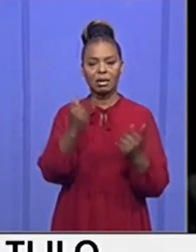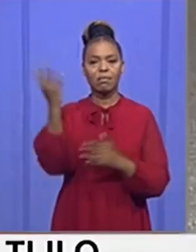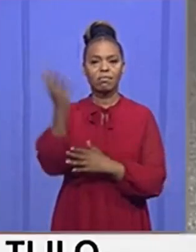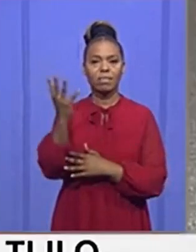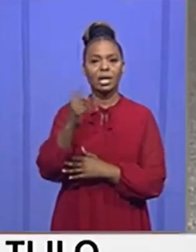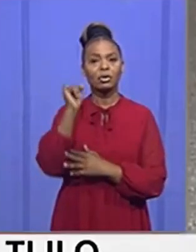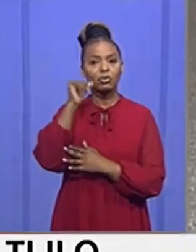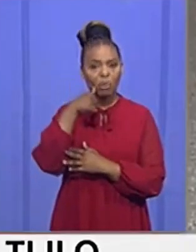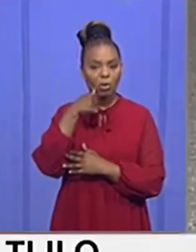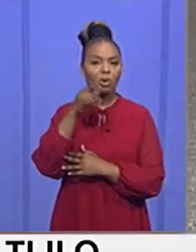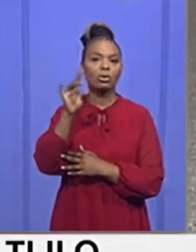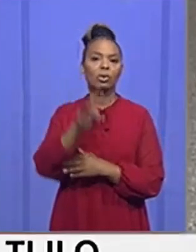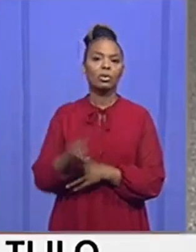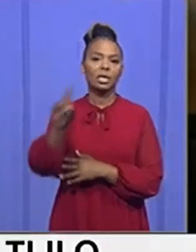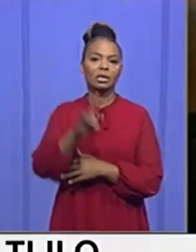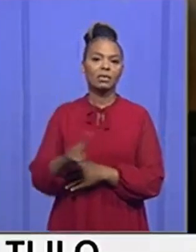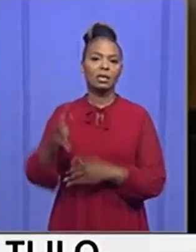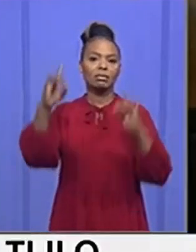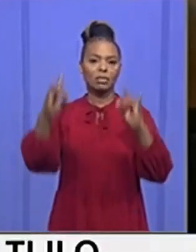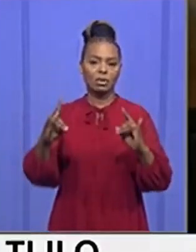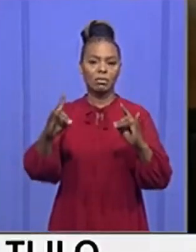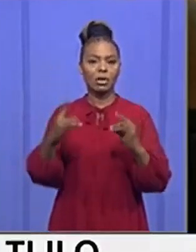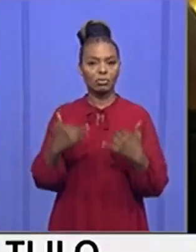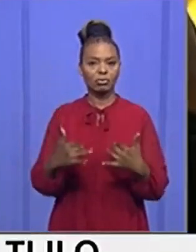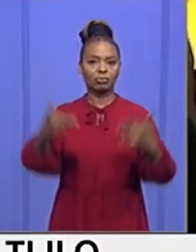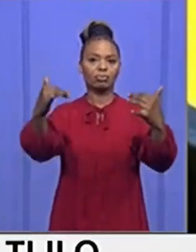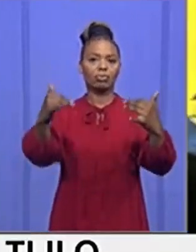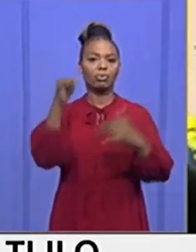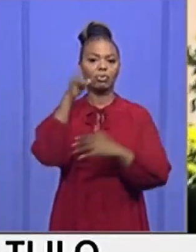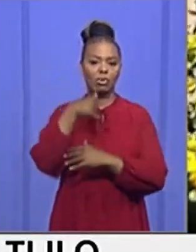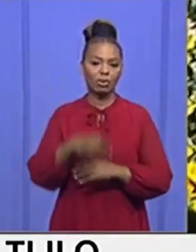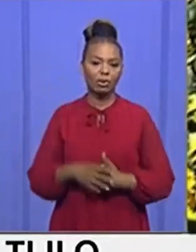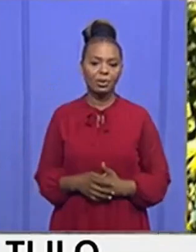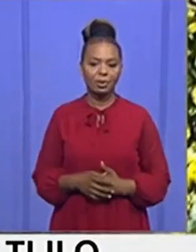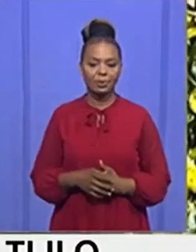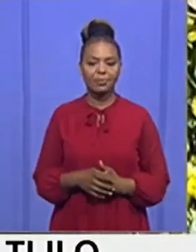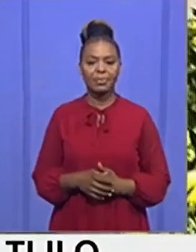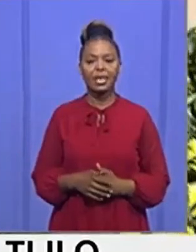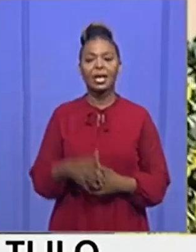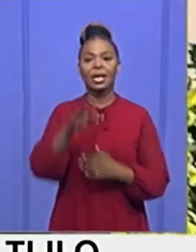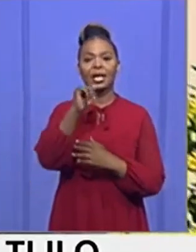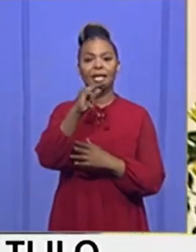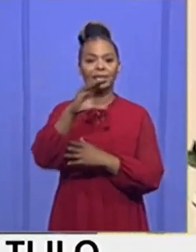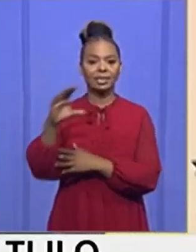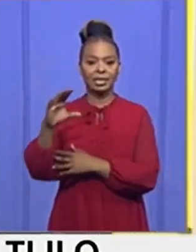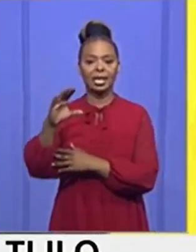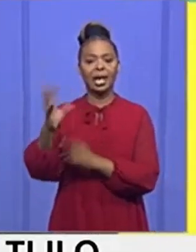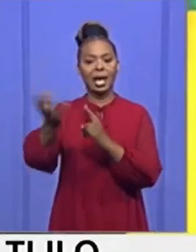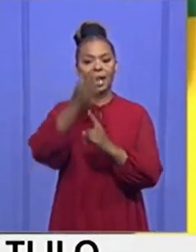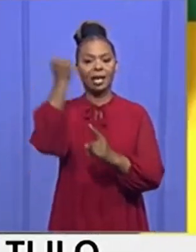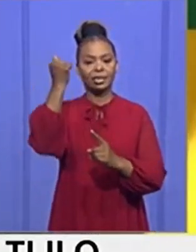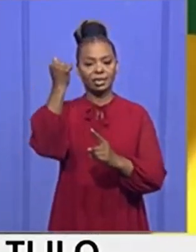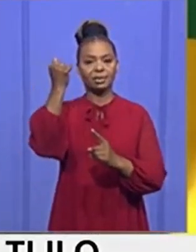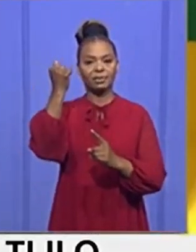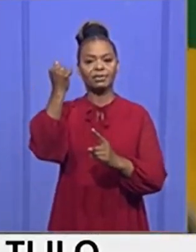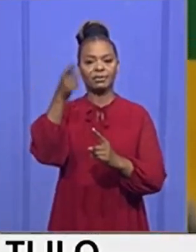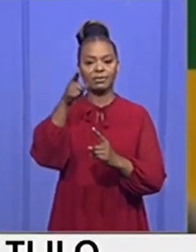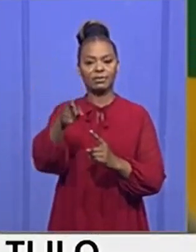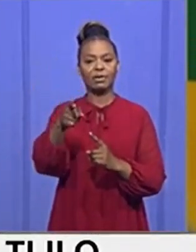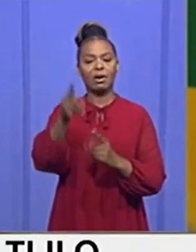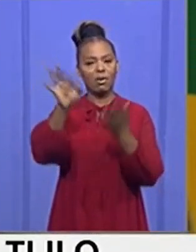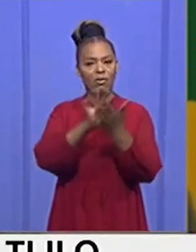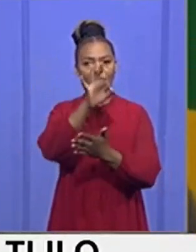Dobsonville Soweto jolo ka ho lebilwe dikgetho tsa naha isao. The ANC is going to achieve an outright majority. So here